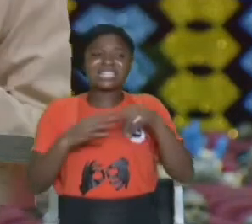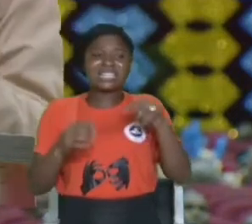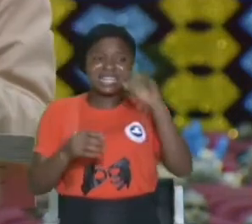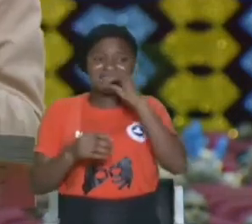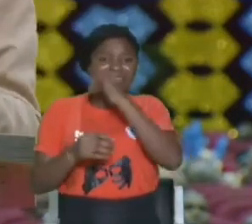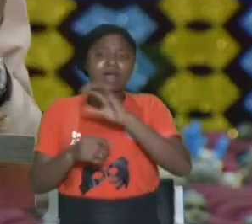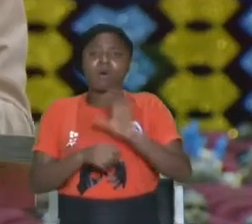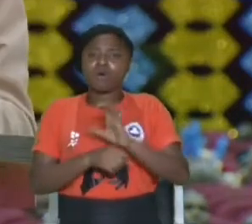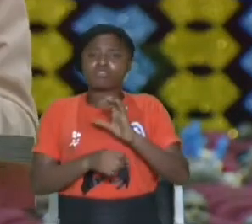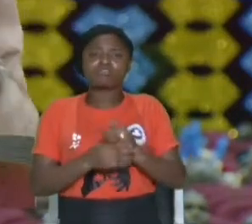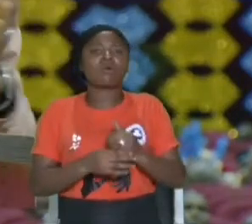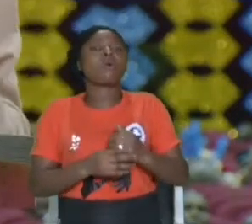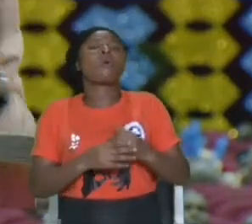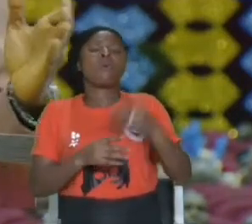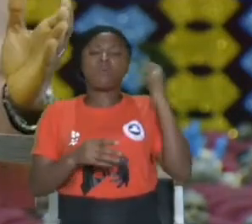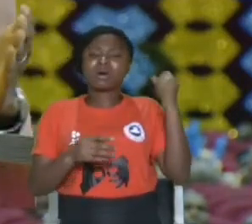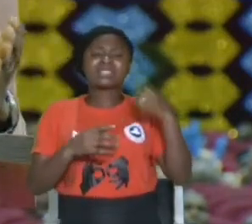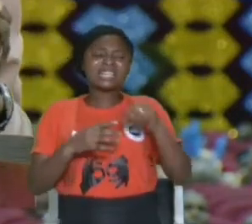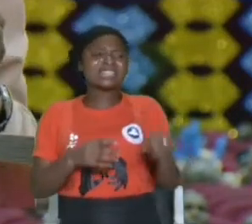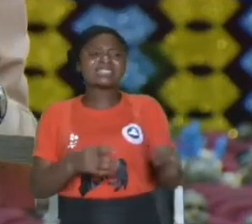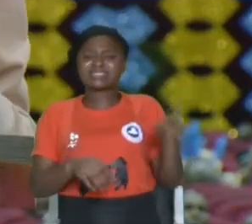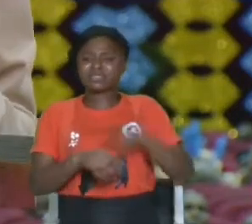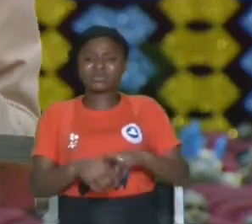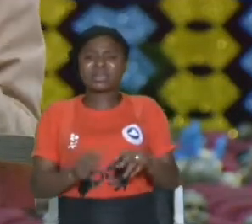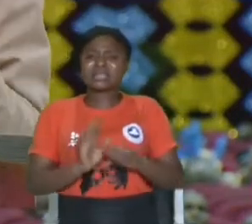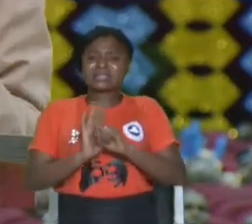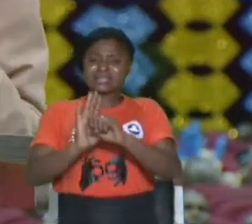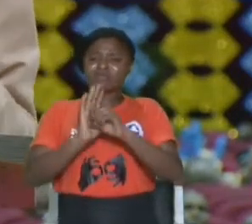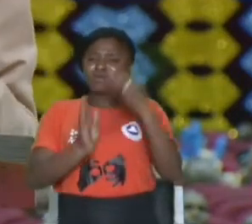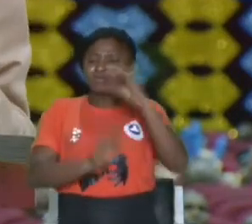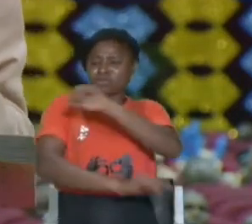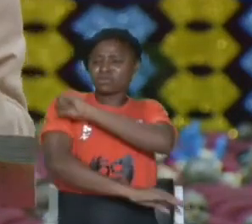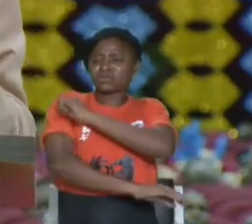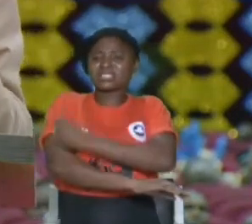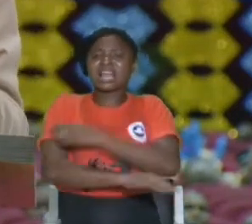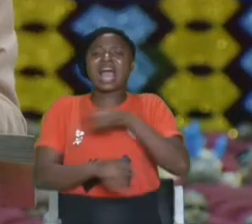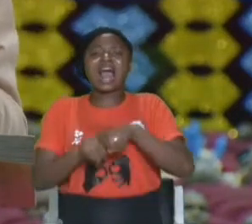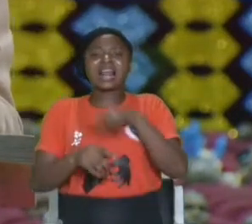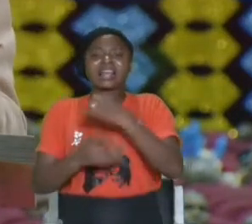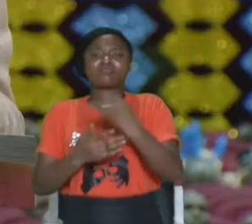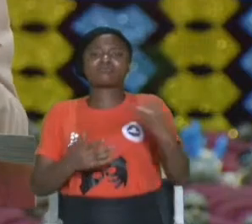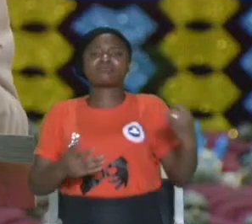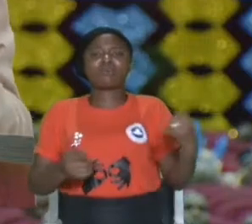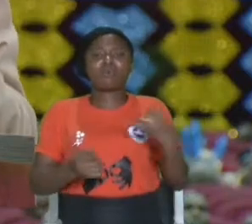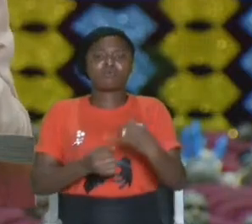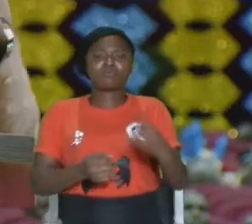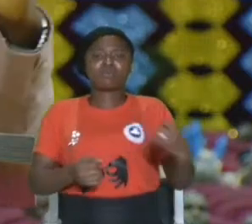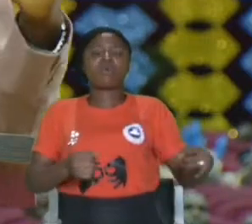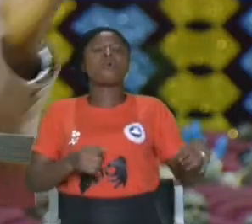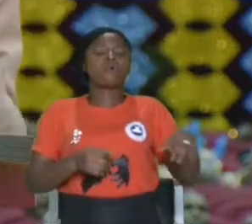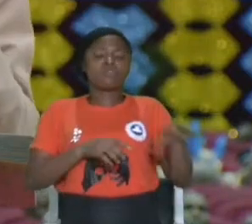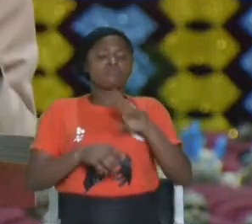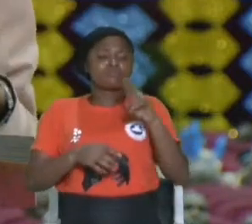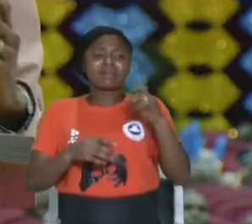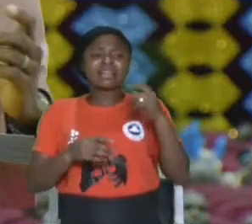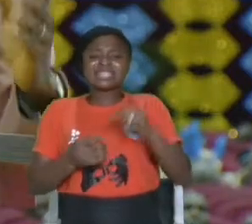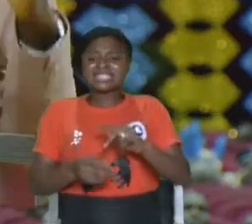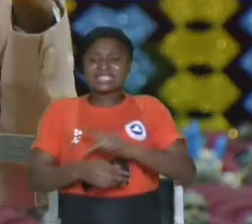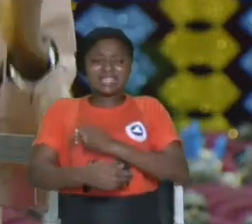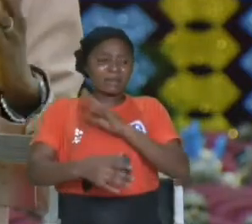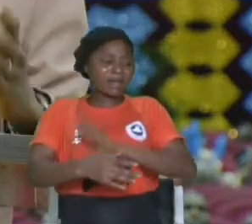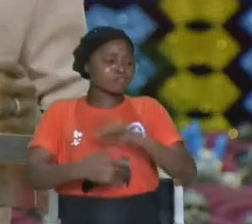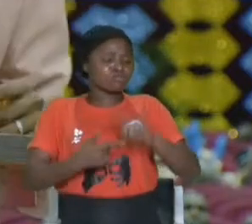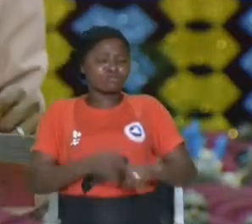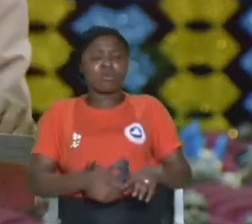culture was a natural symbol of authority as a tool used by the shepherd to correct